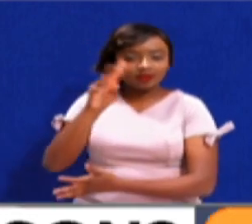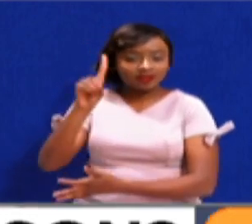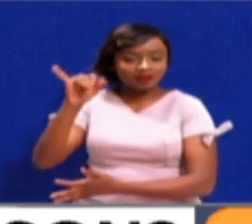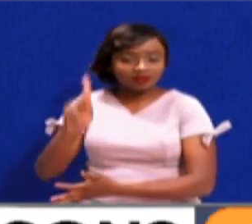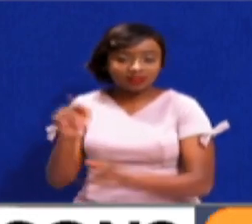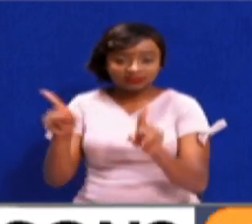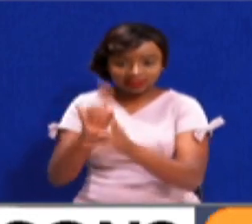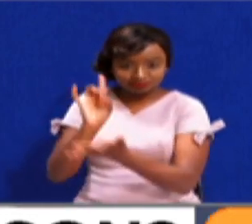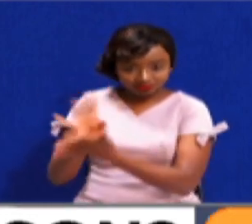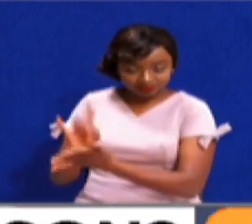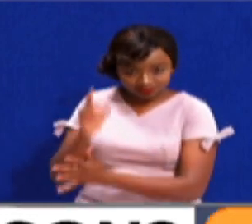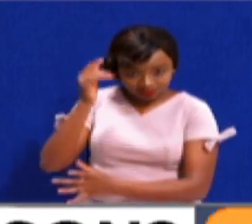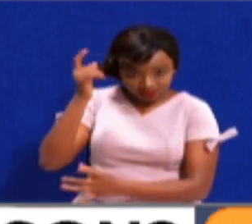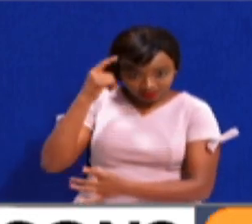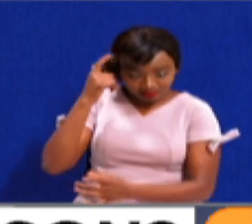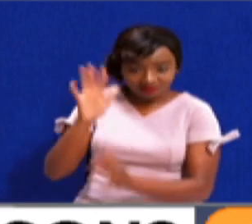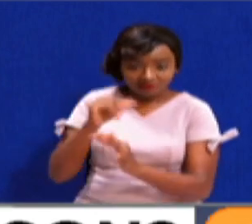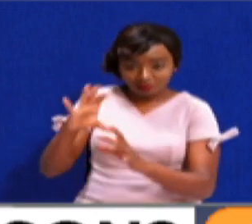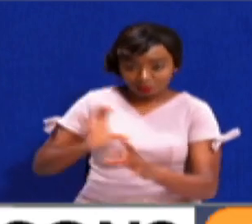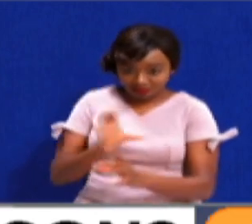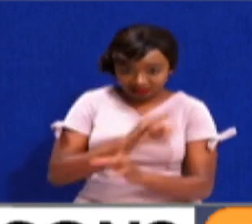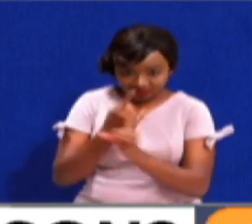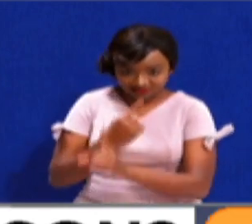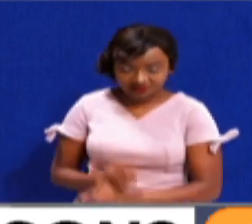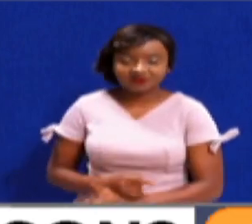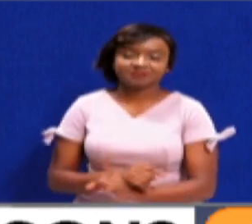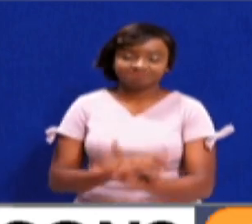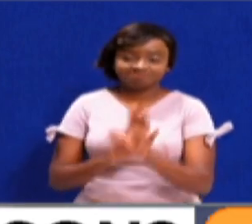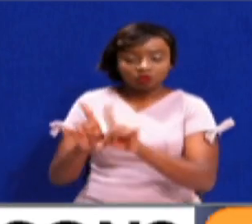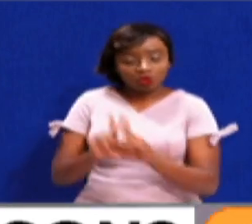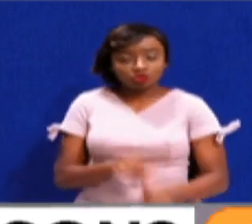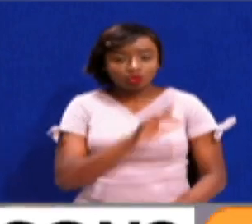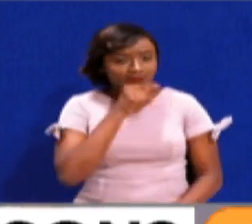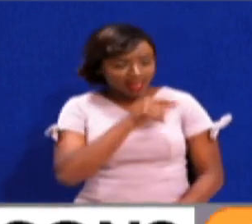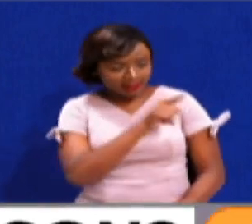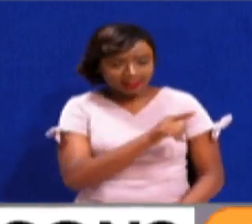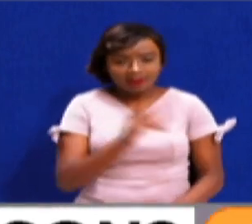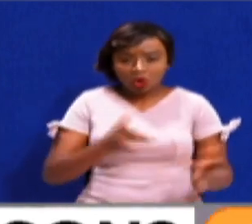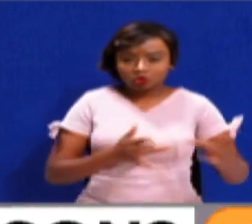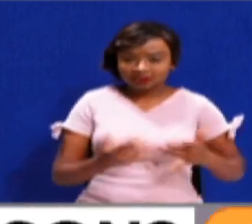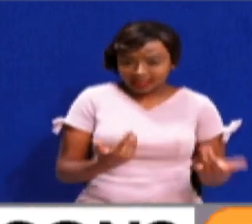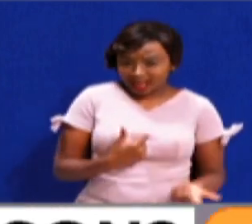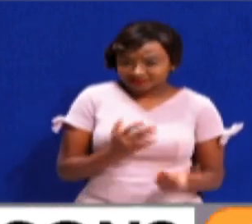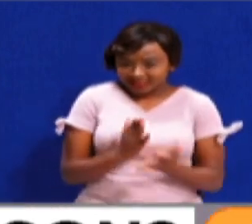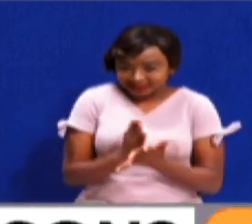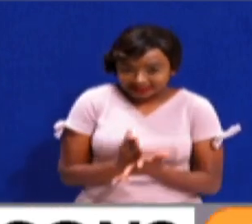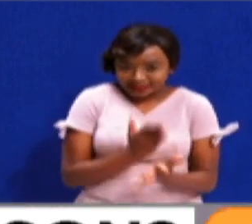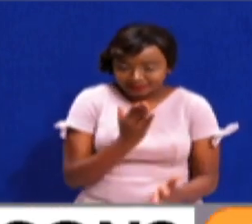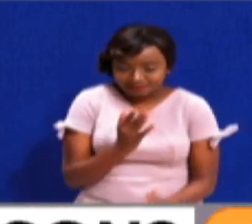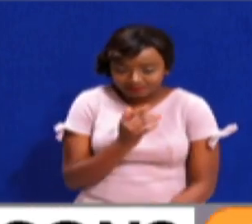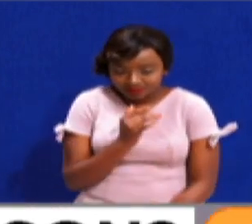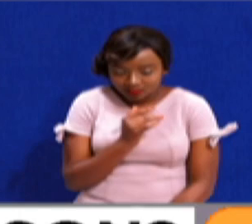And then he was also concerned that there are some counties that would vote with their